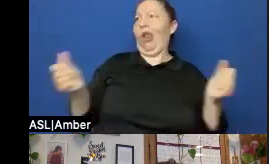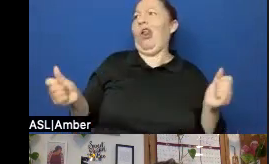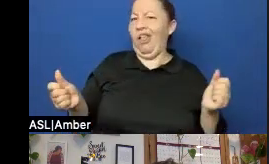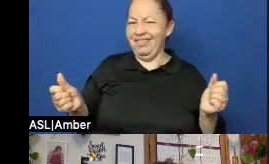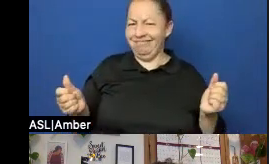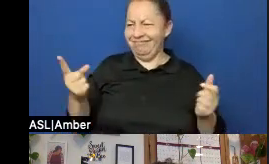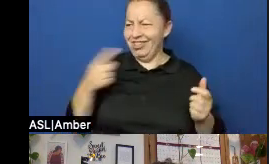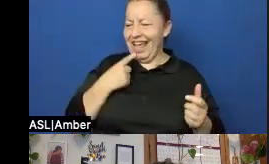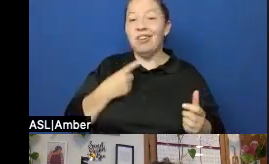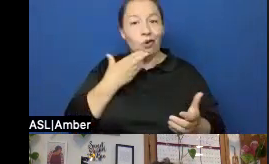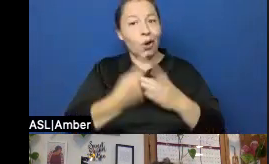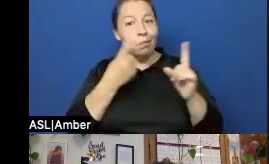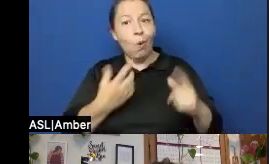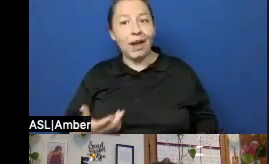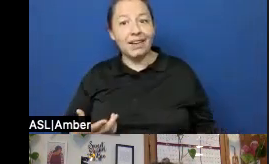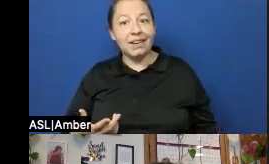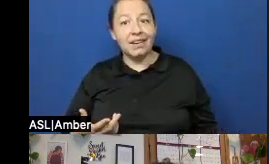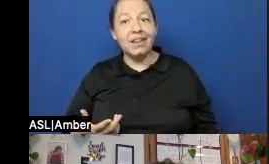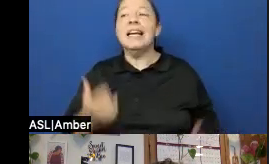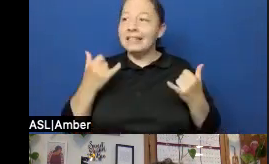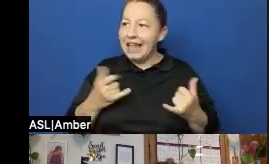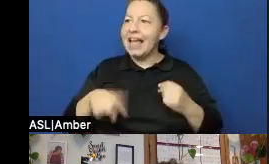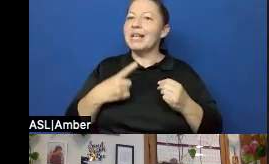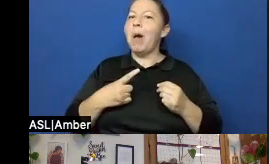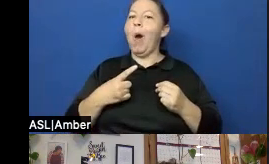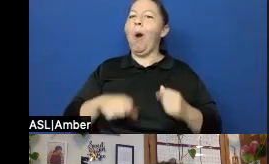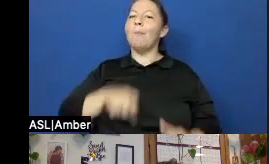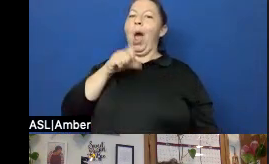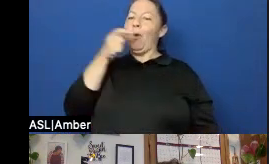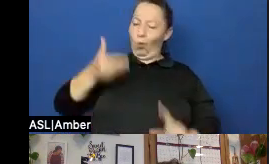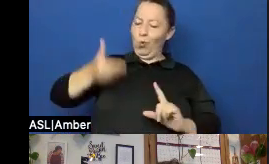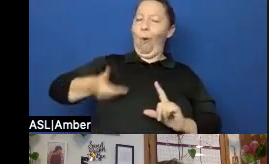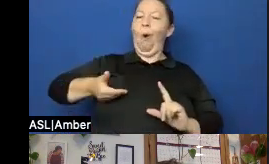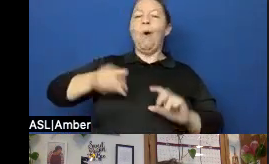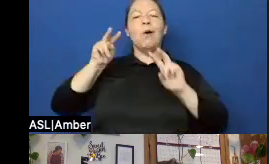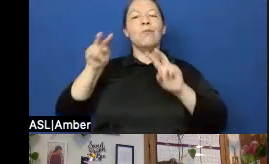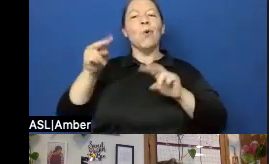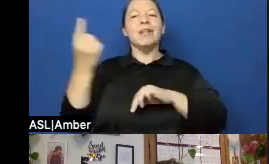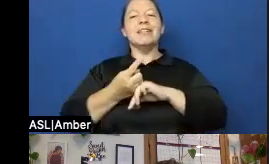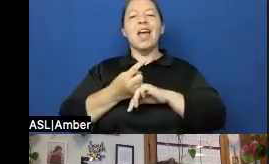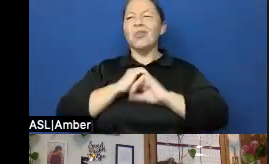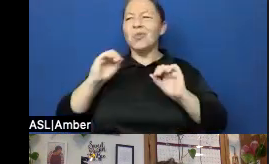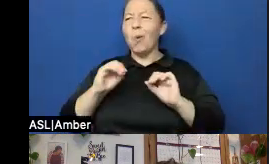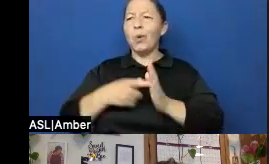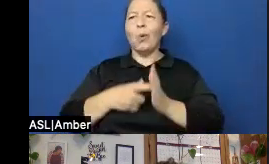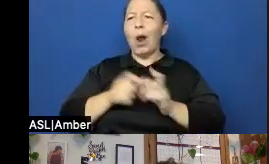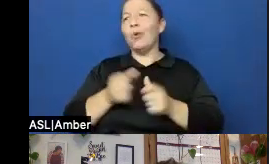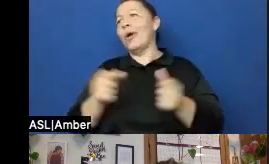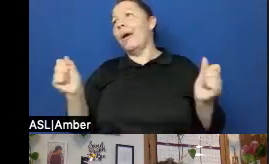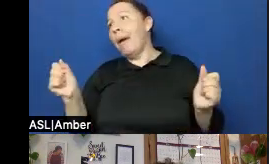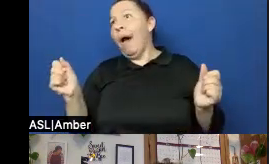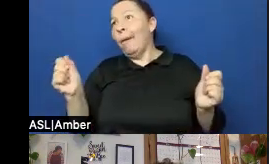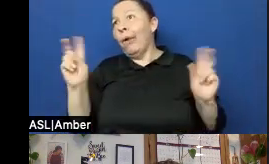made a good point. Today is about being proud of who you are. I look forward to the day when no one has to come out anymore because everyone